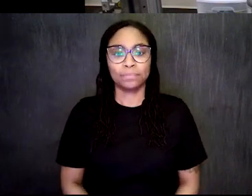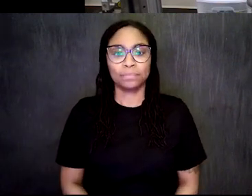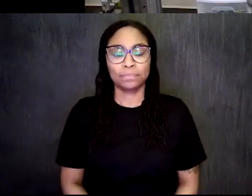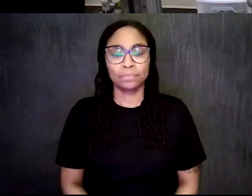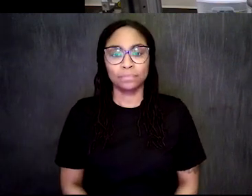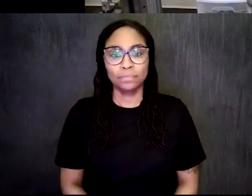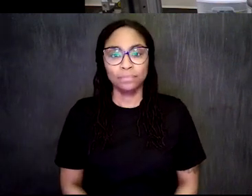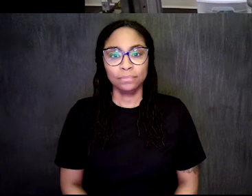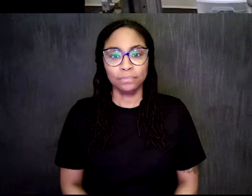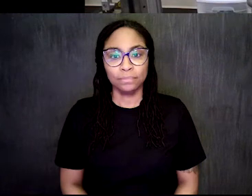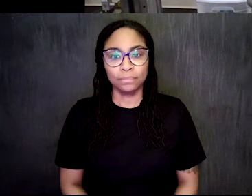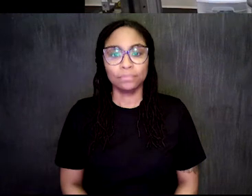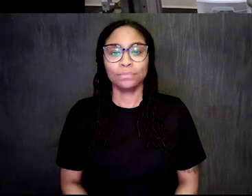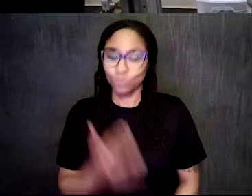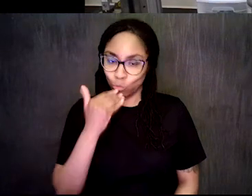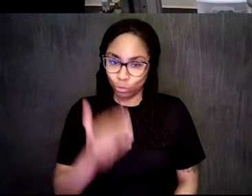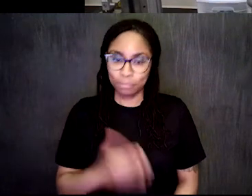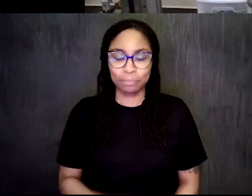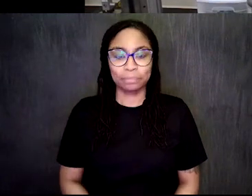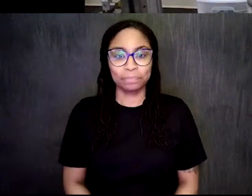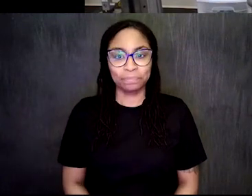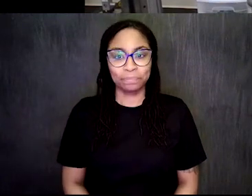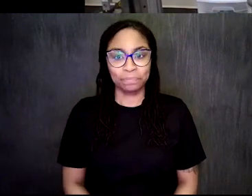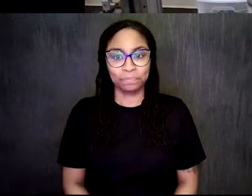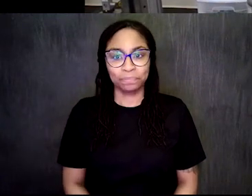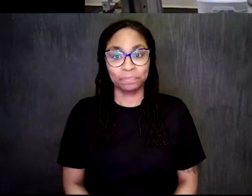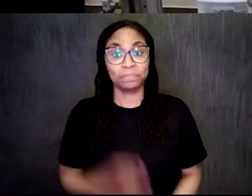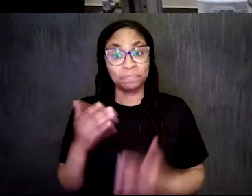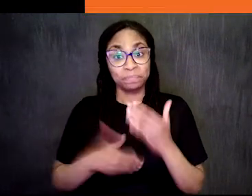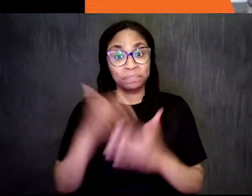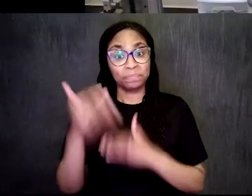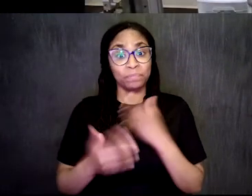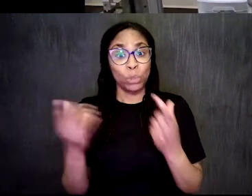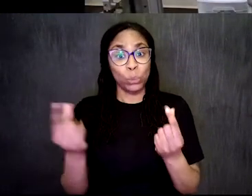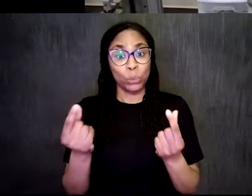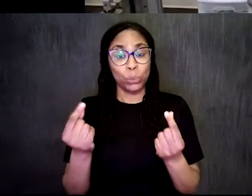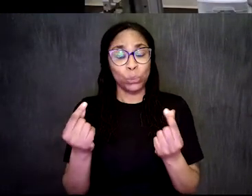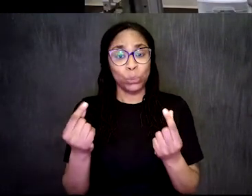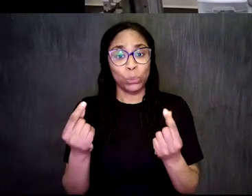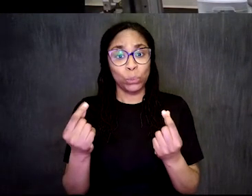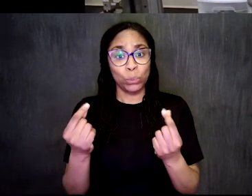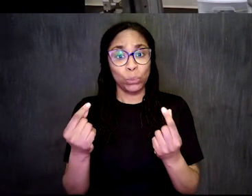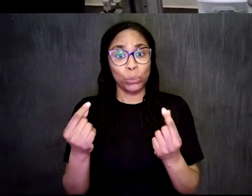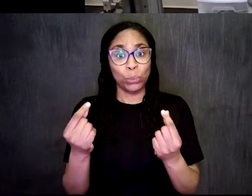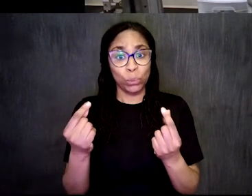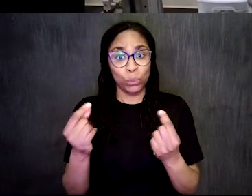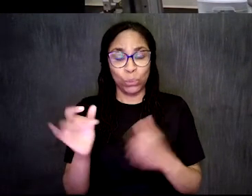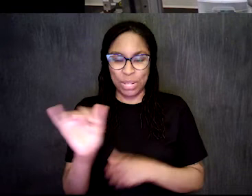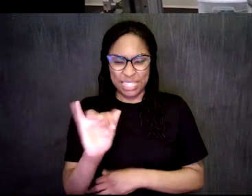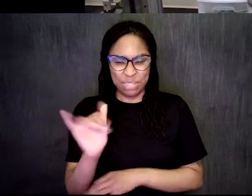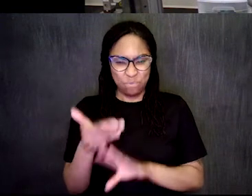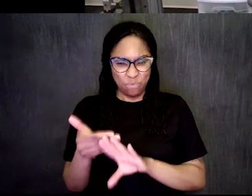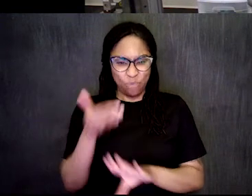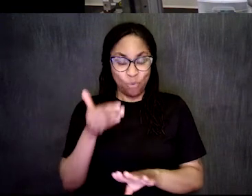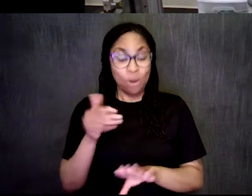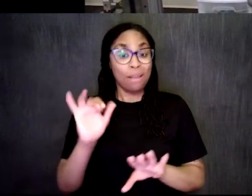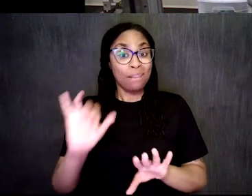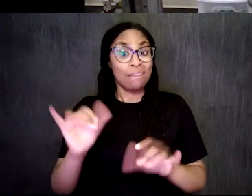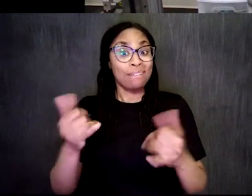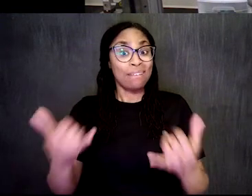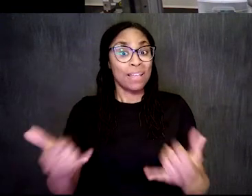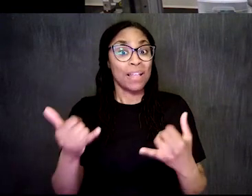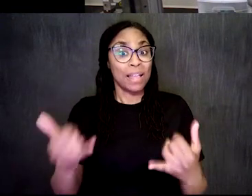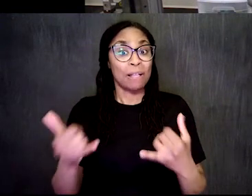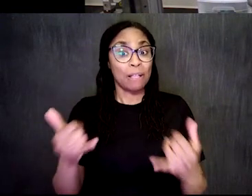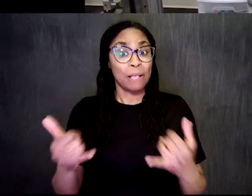Here we go and release. Feet back down. Good. All right, next exercise is going to be knees coming back up towards